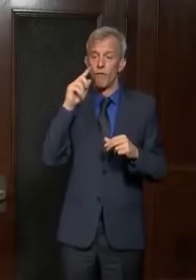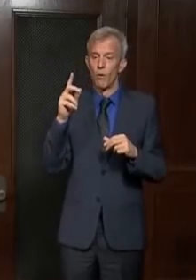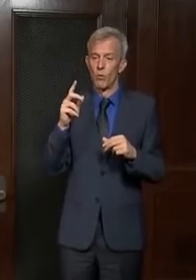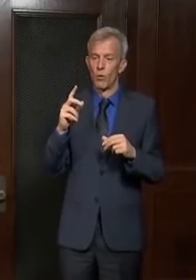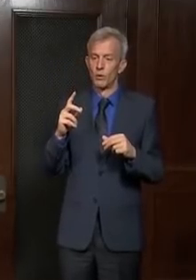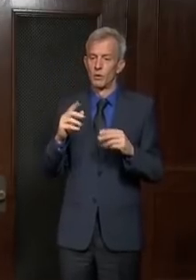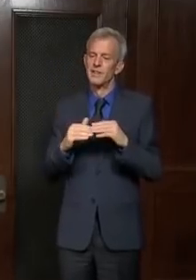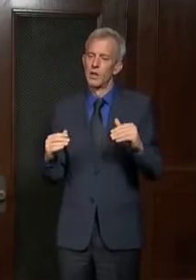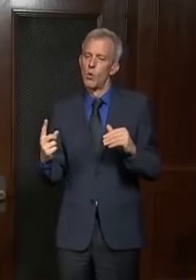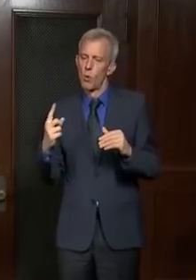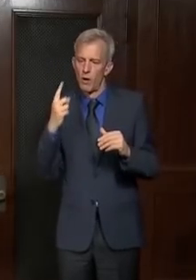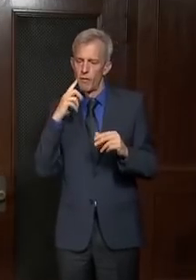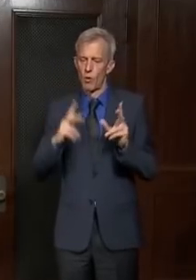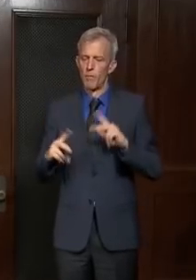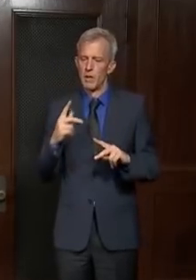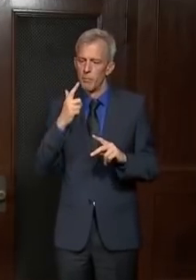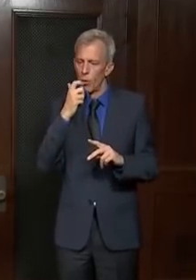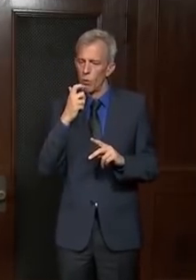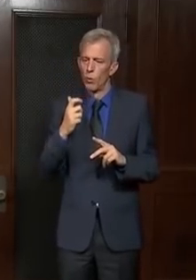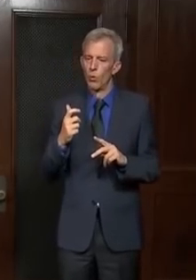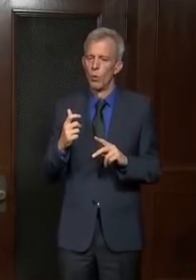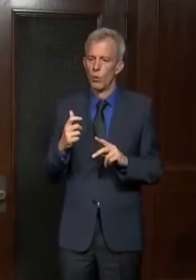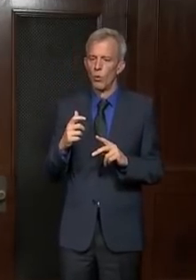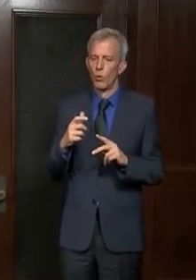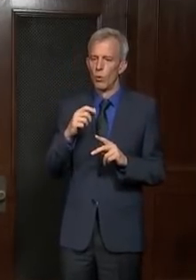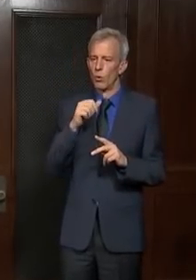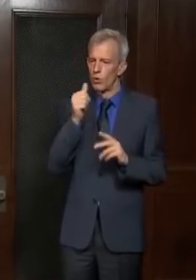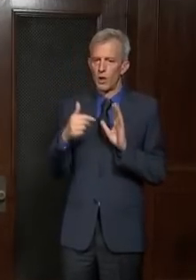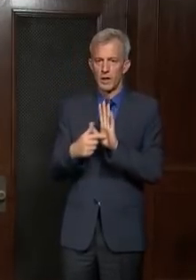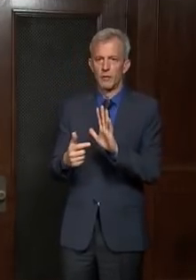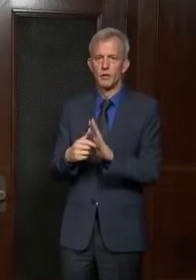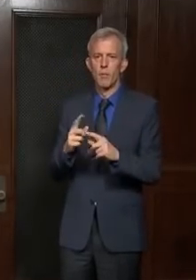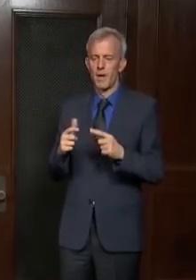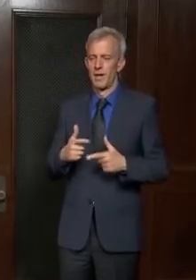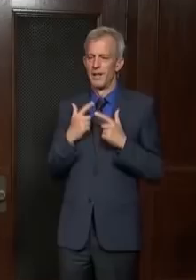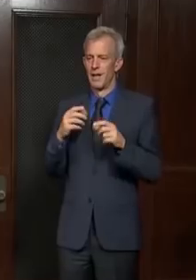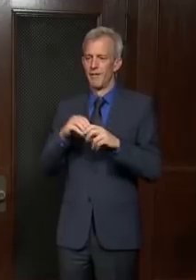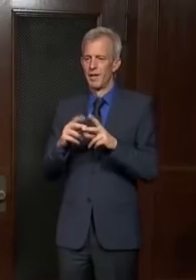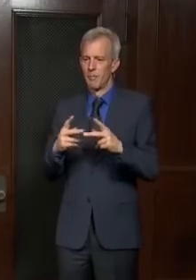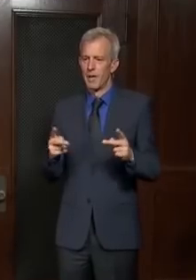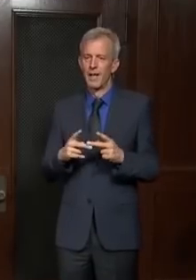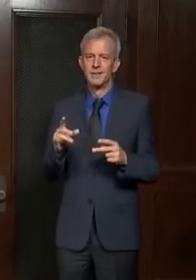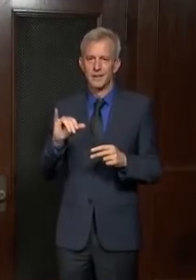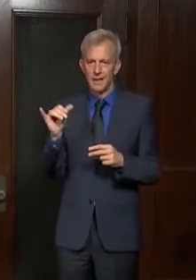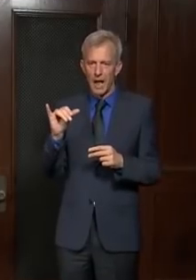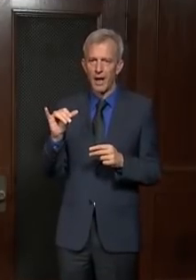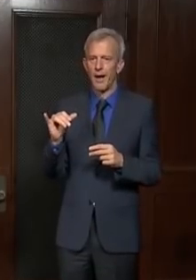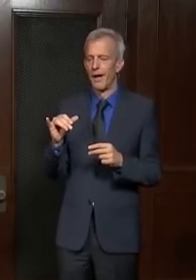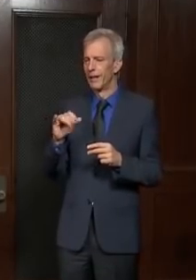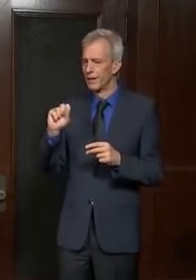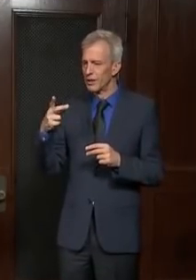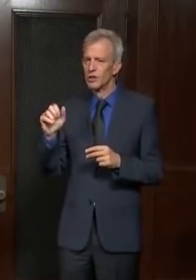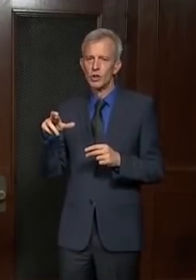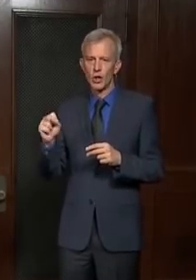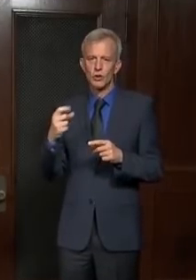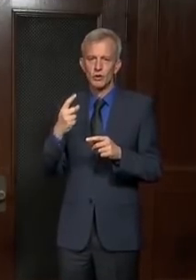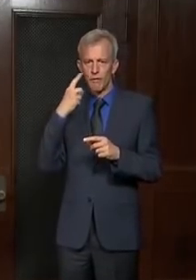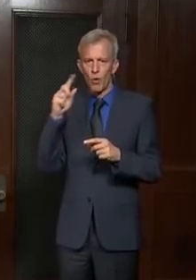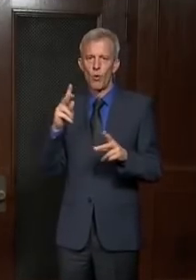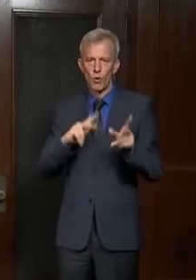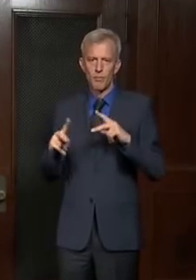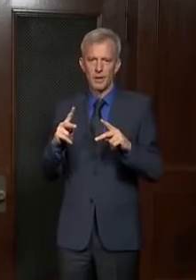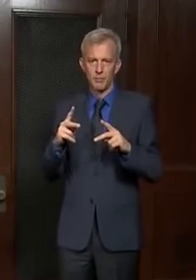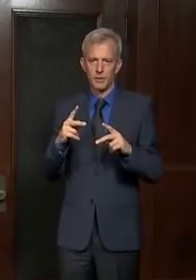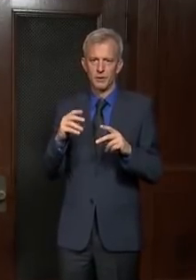who live in especially vulnerable places or especially susceptible, like our unhoused population, folks experiencing homelessness.